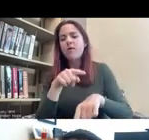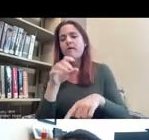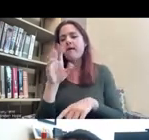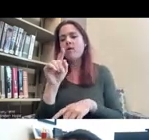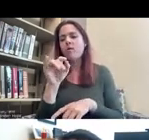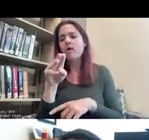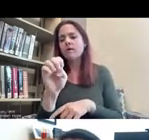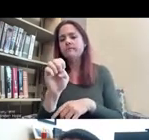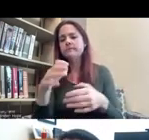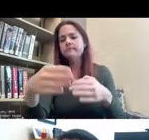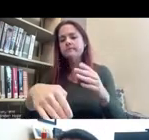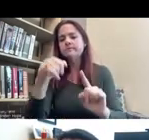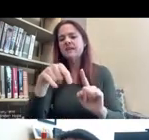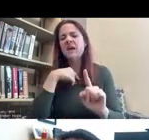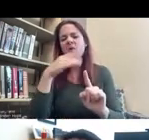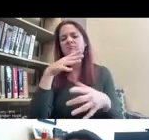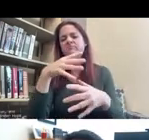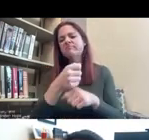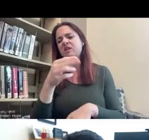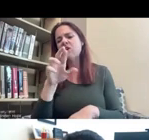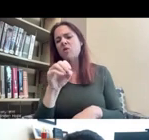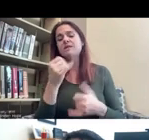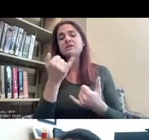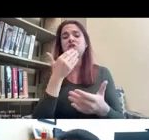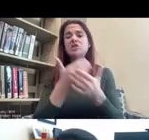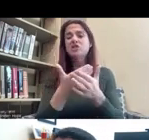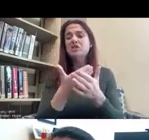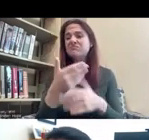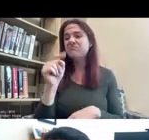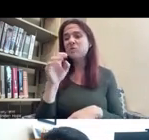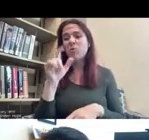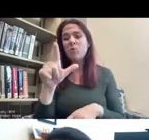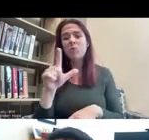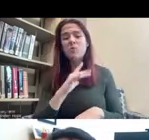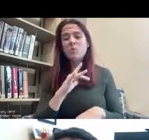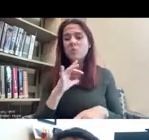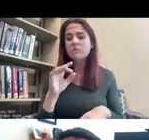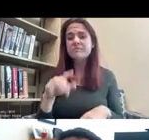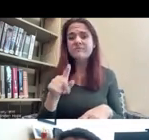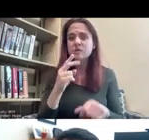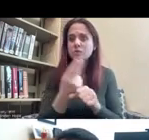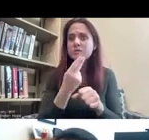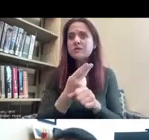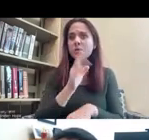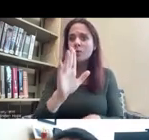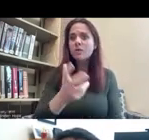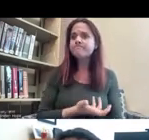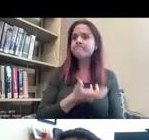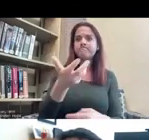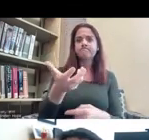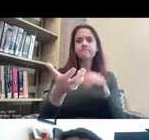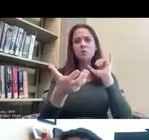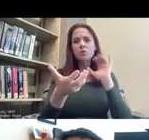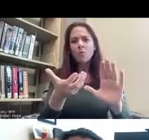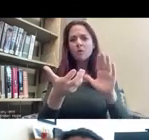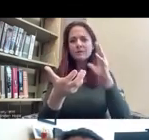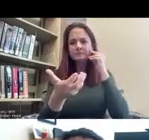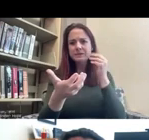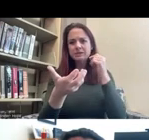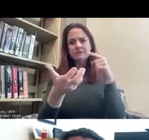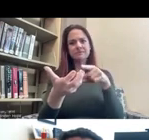is a really great tool, and where this really harnesses your voice as an individual who